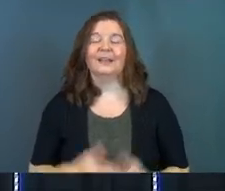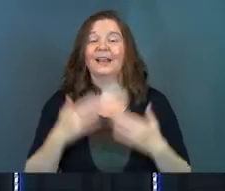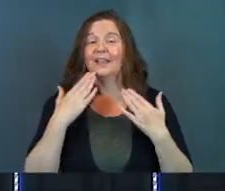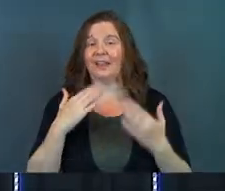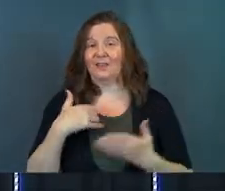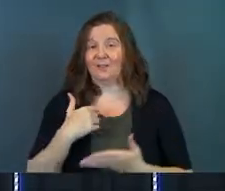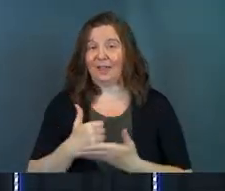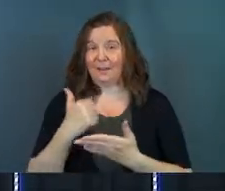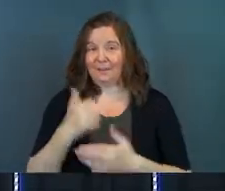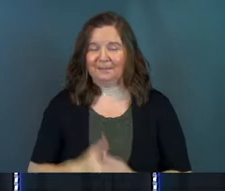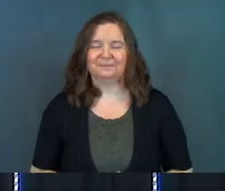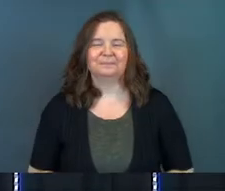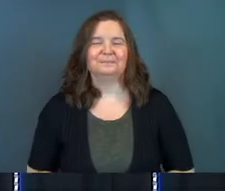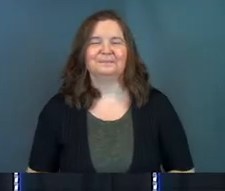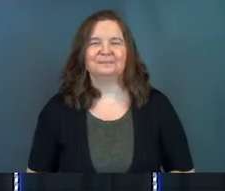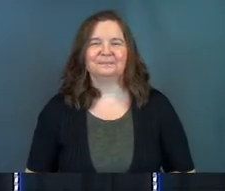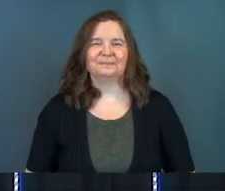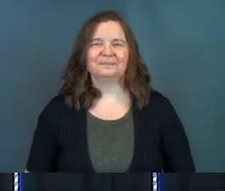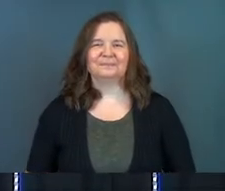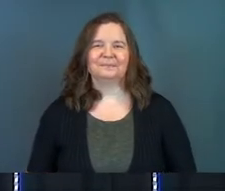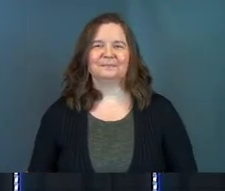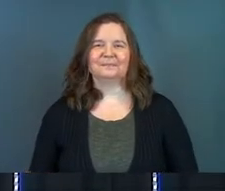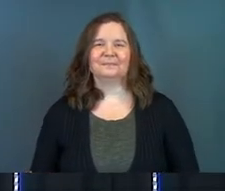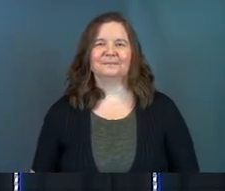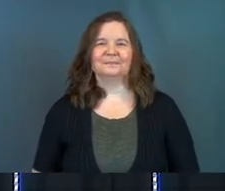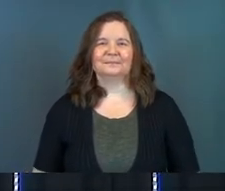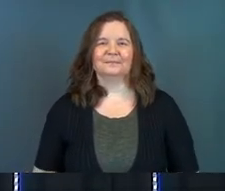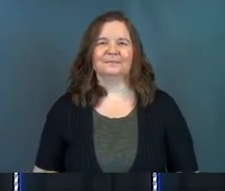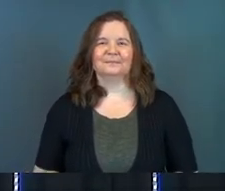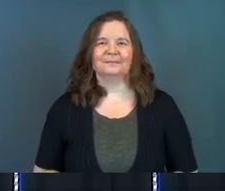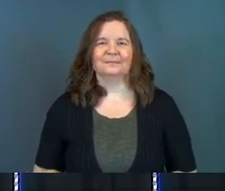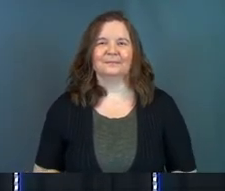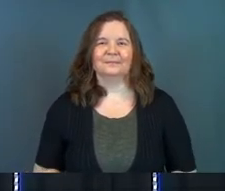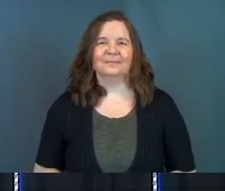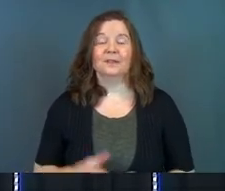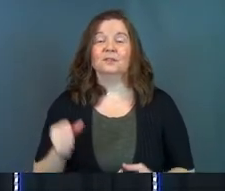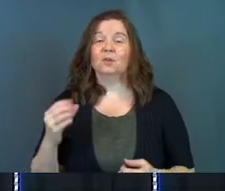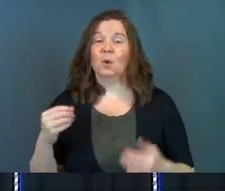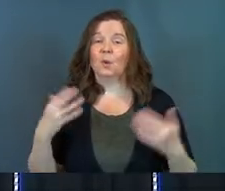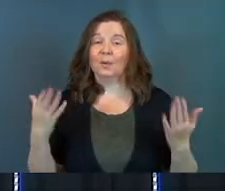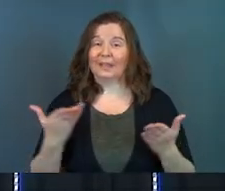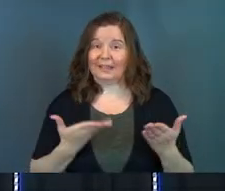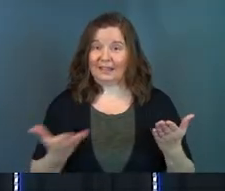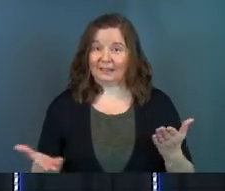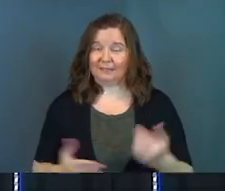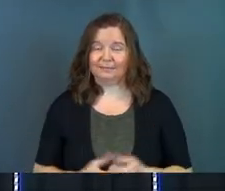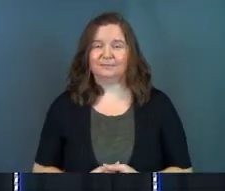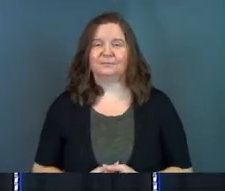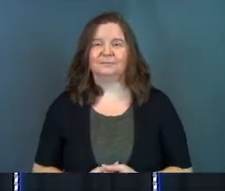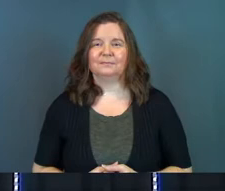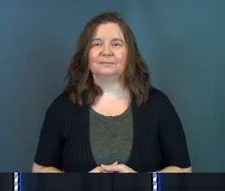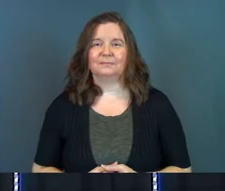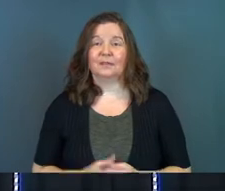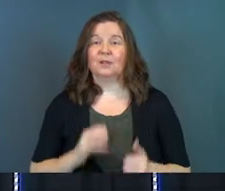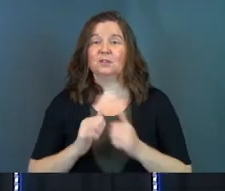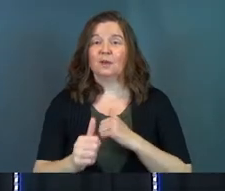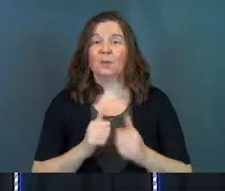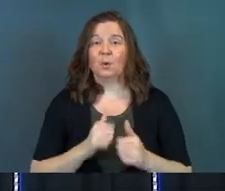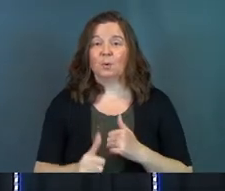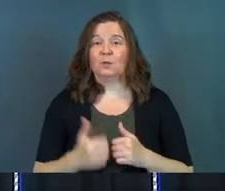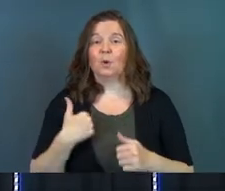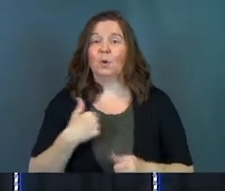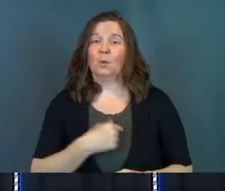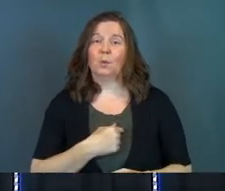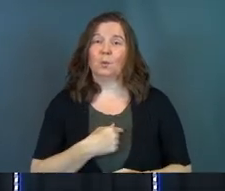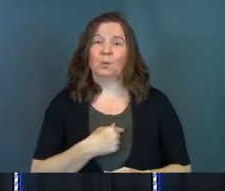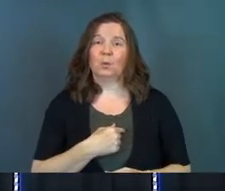Thank you for the help. Yep. Okay, so here's the thing. Sports.